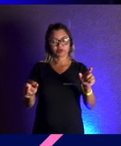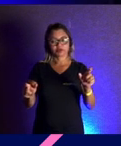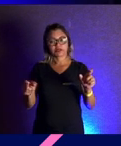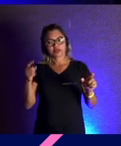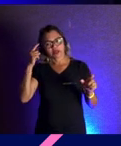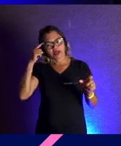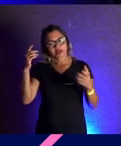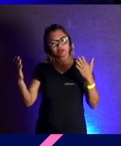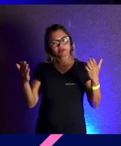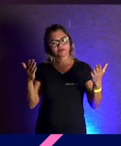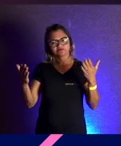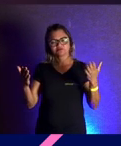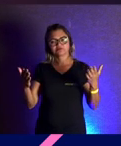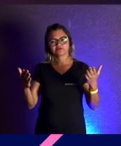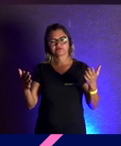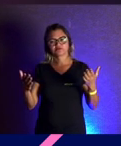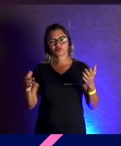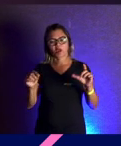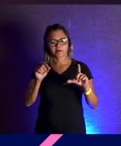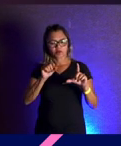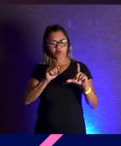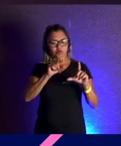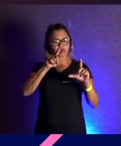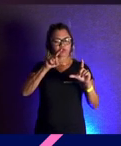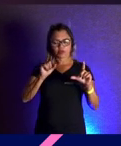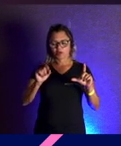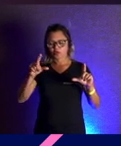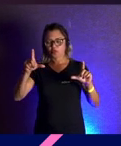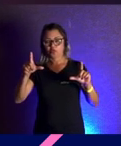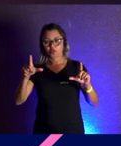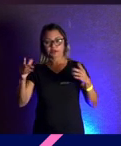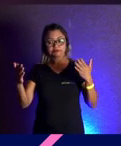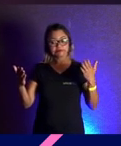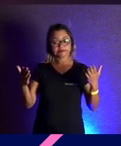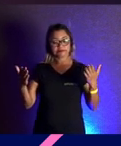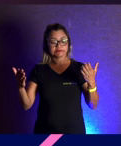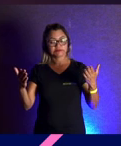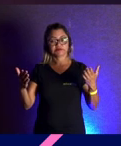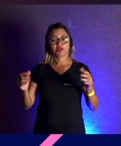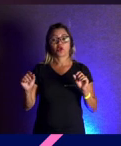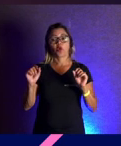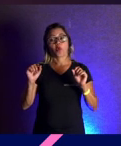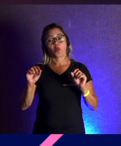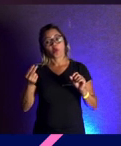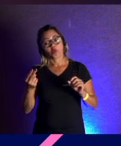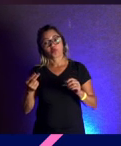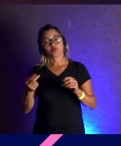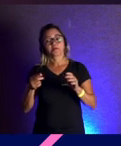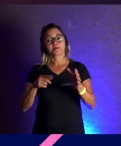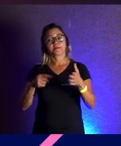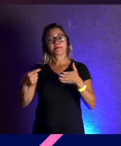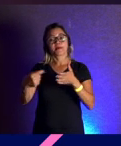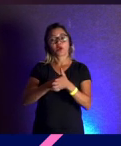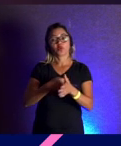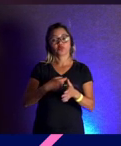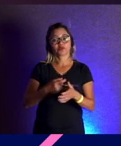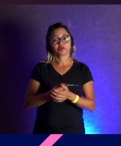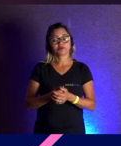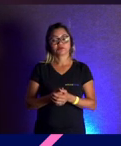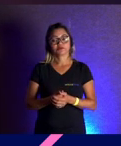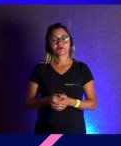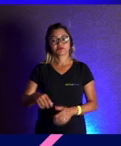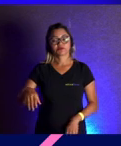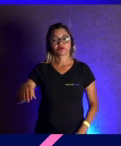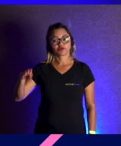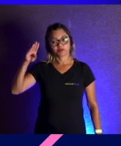It's not too big. But maybe if you have another question where you're trying to ask, did the paramilitary kill more people in